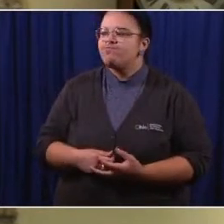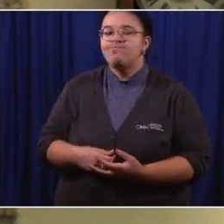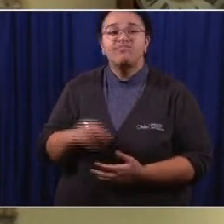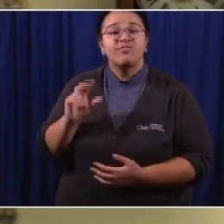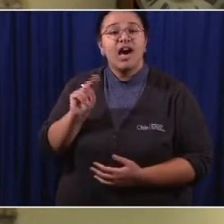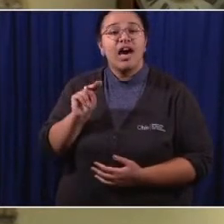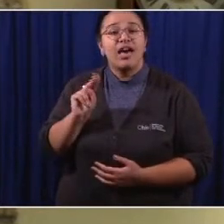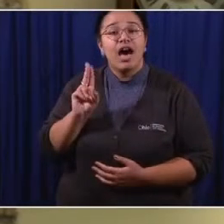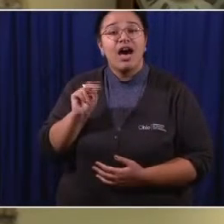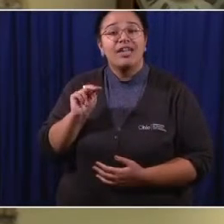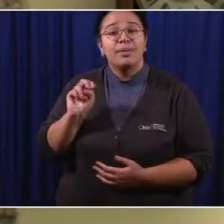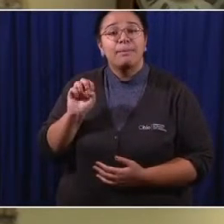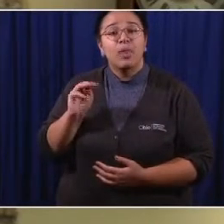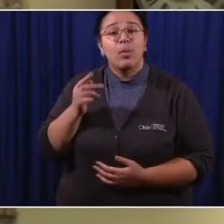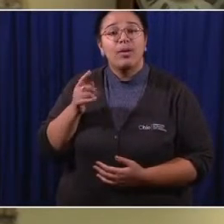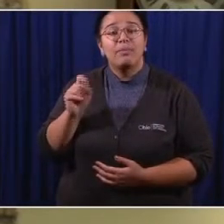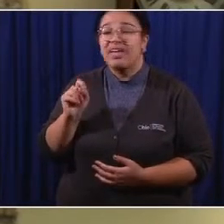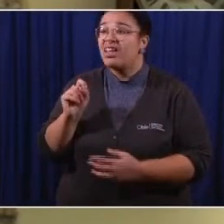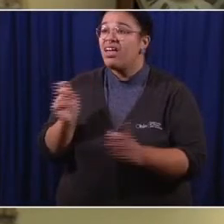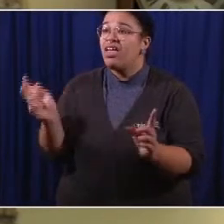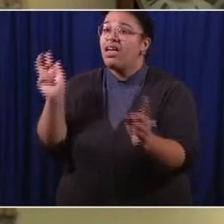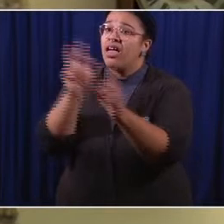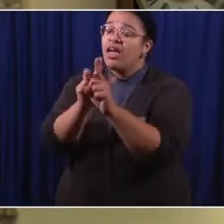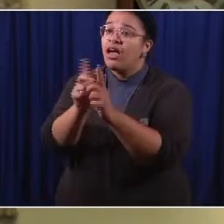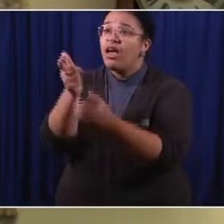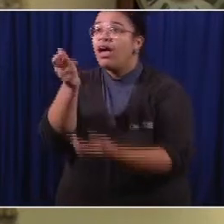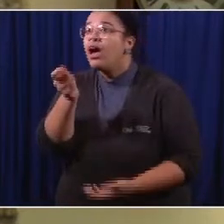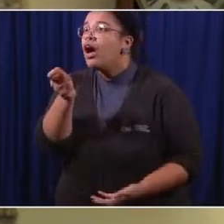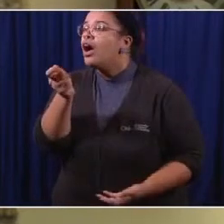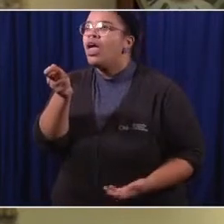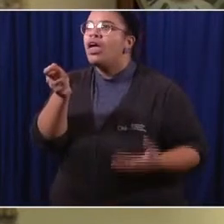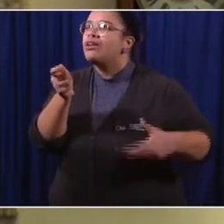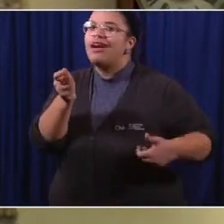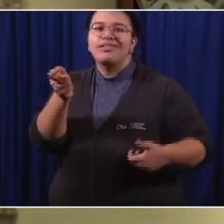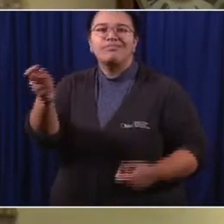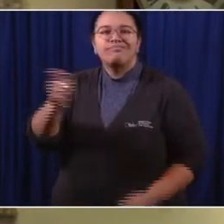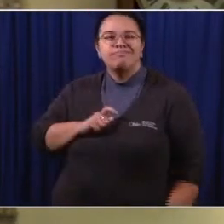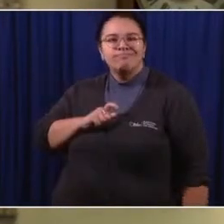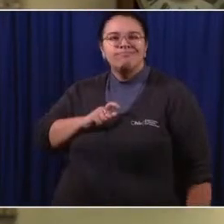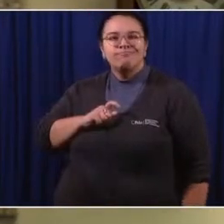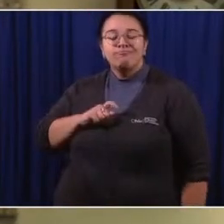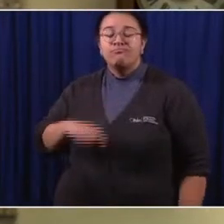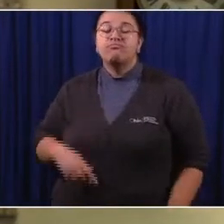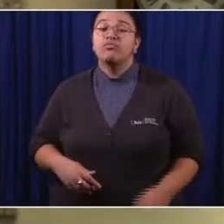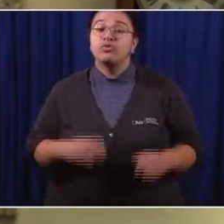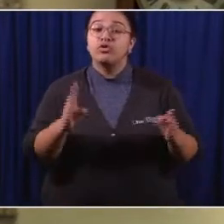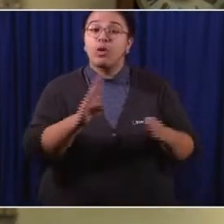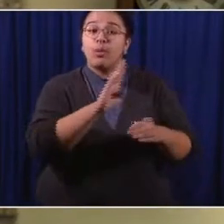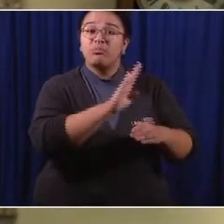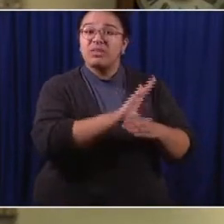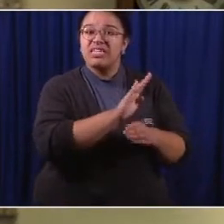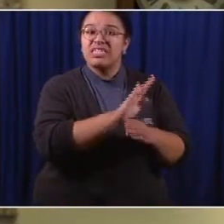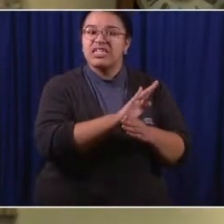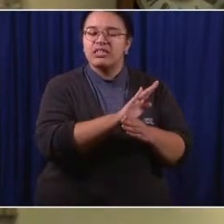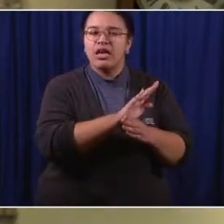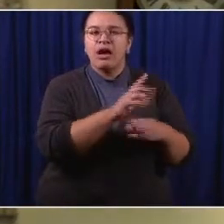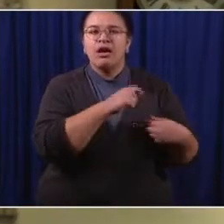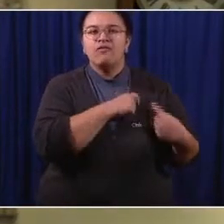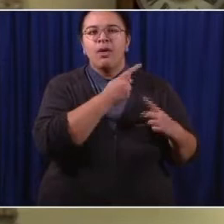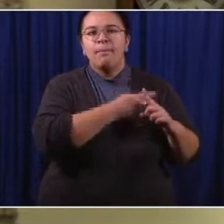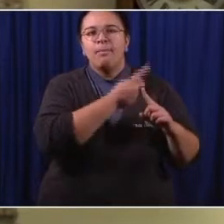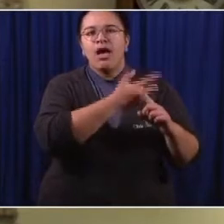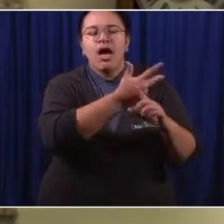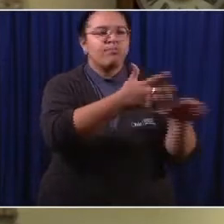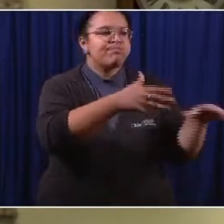months for it. We're hearing from small businesses that have been closed for months, or they've been restricted